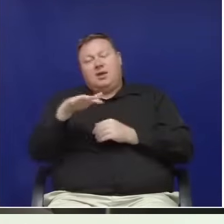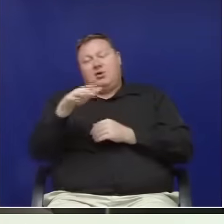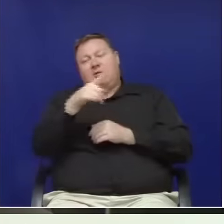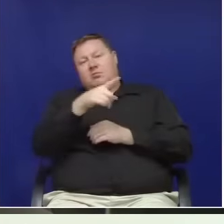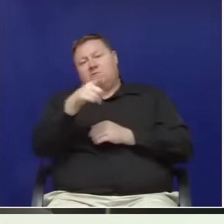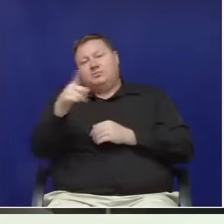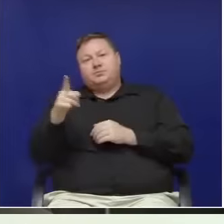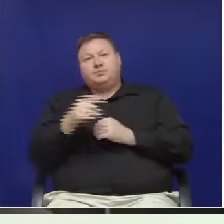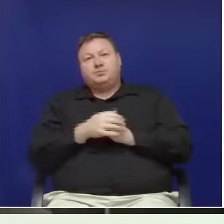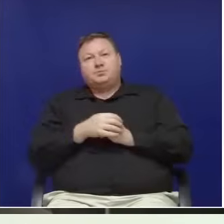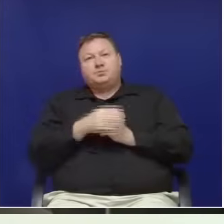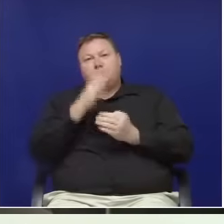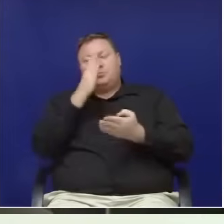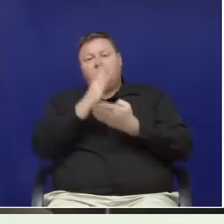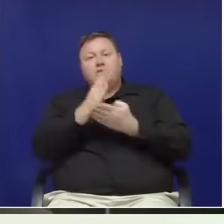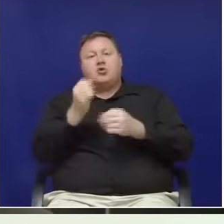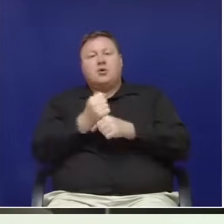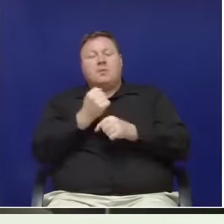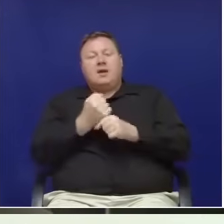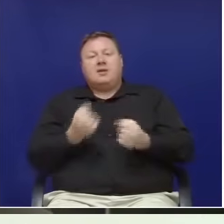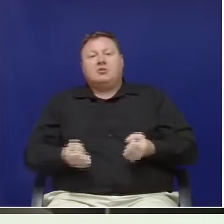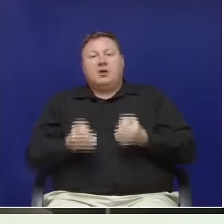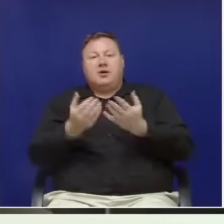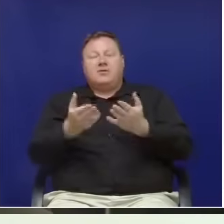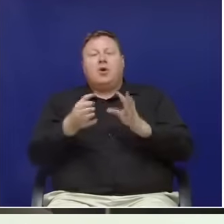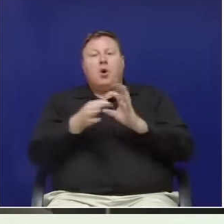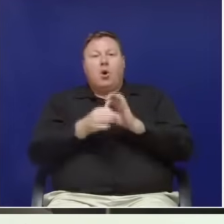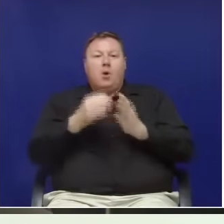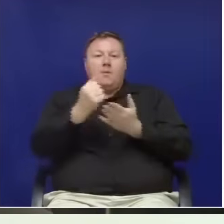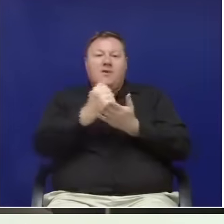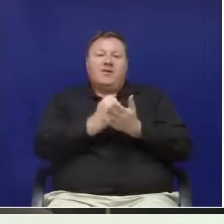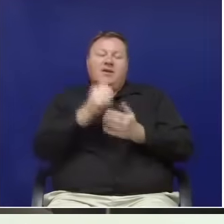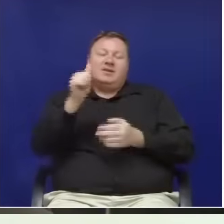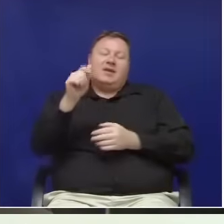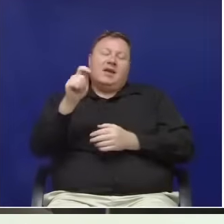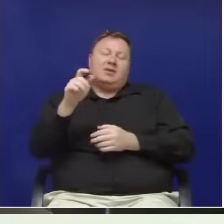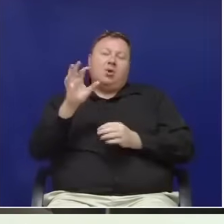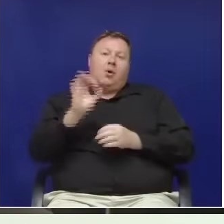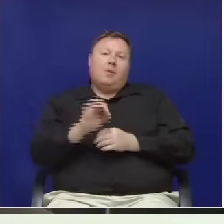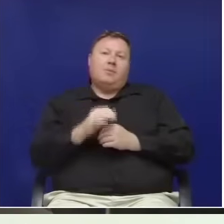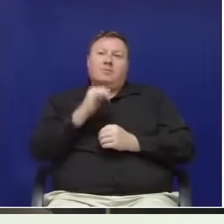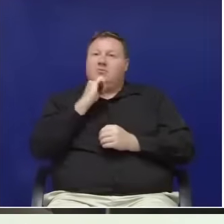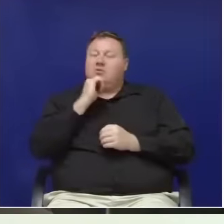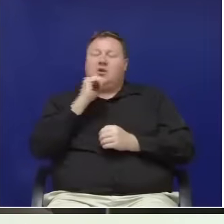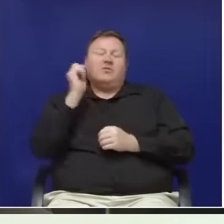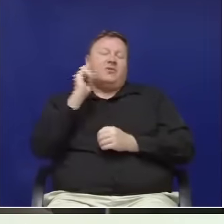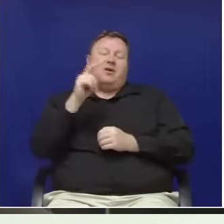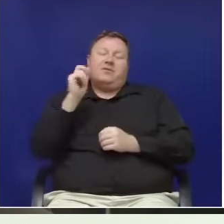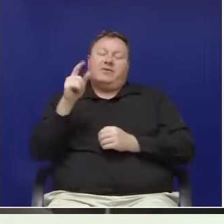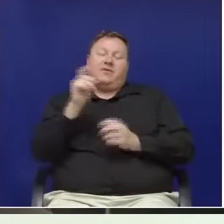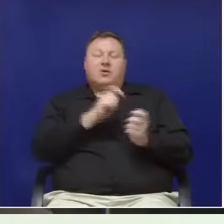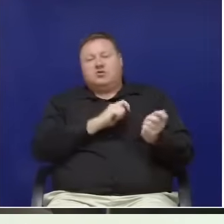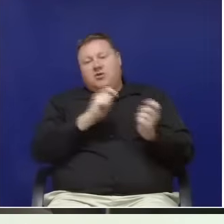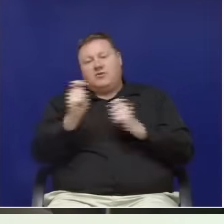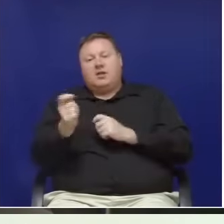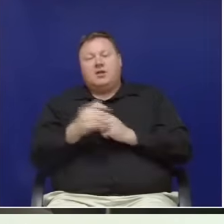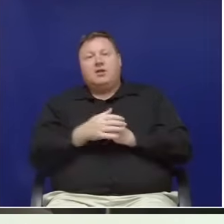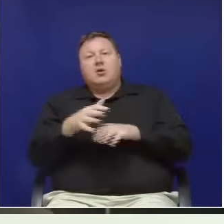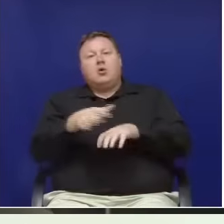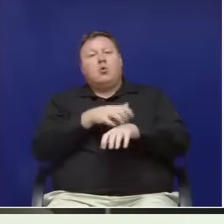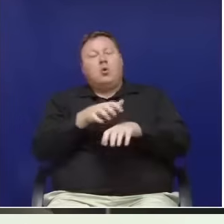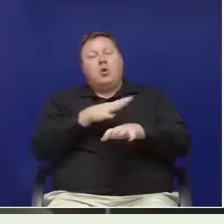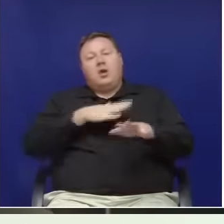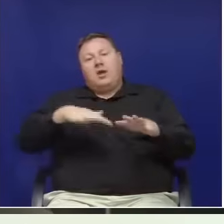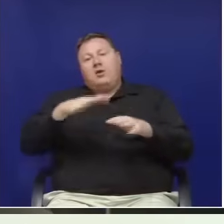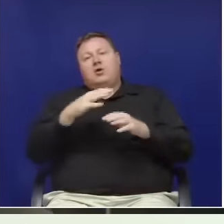to make sure that we deliver Home Affairs at home, in your own community. No need to travel a great distance, even if you live in a rural area. As long as